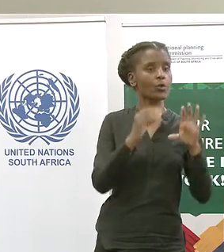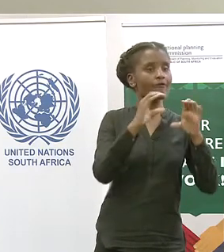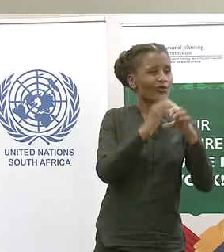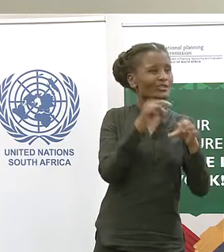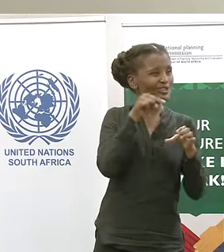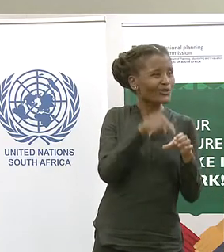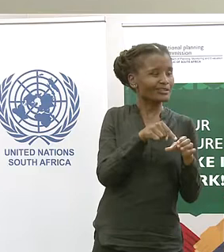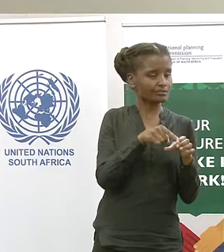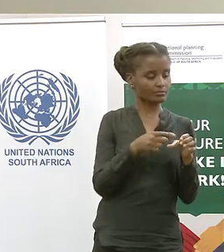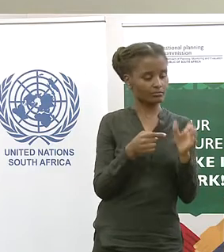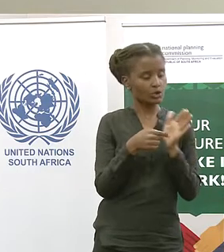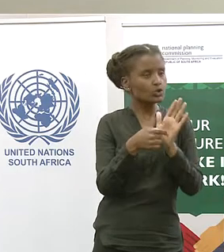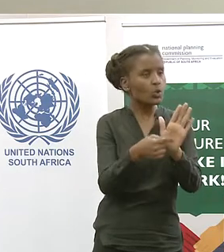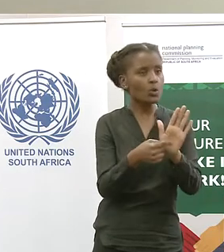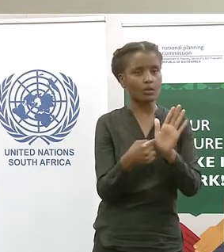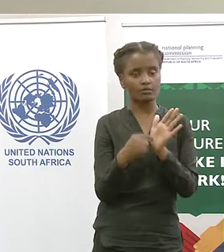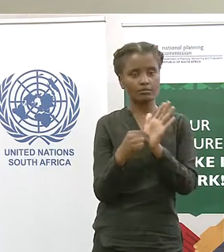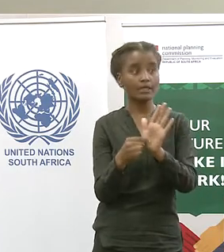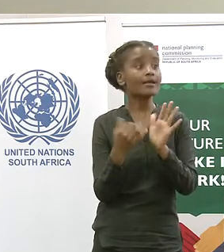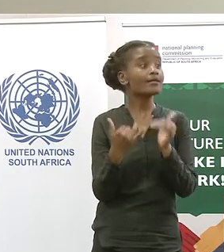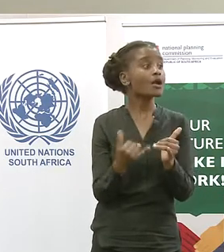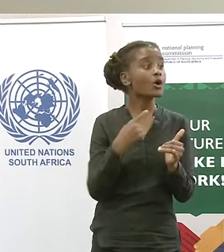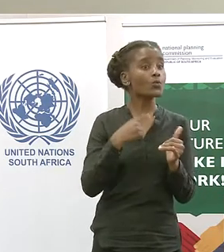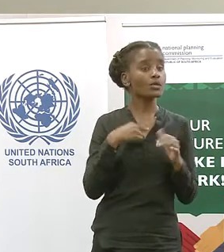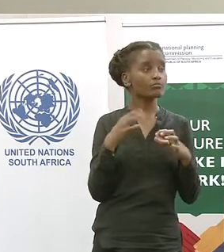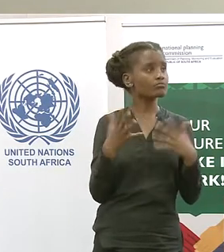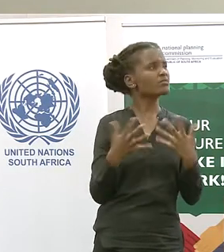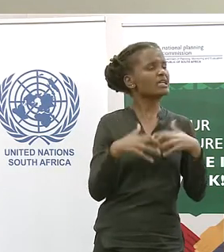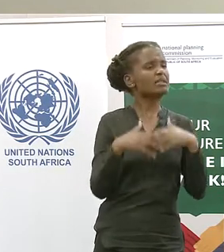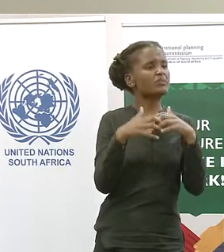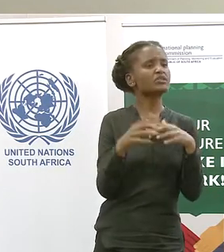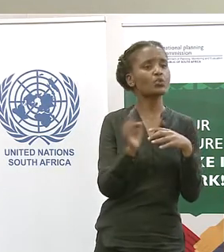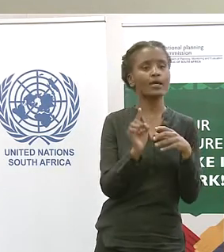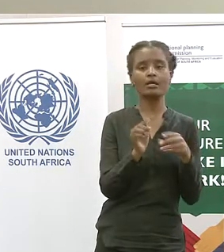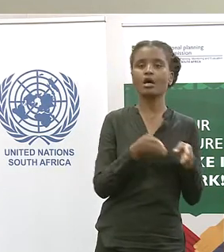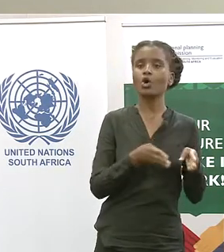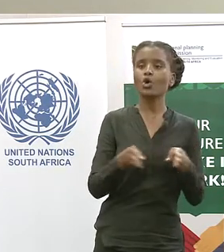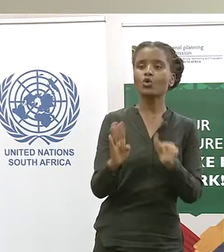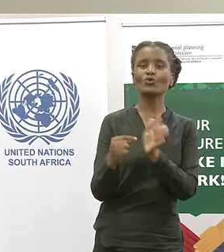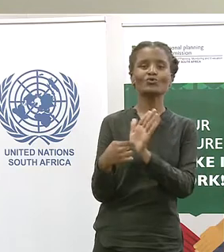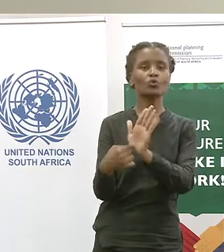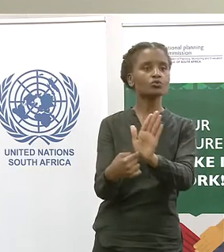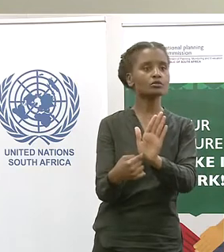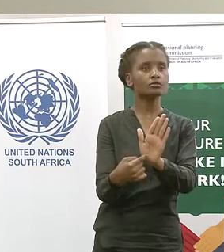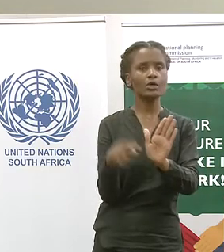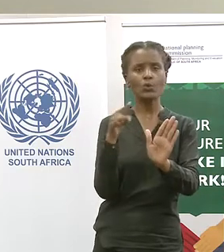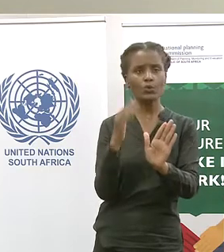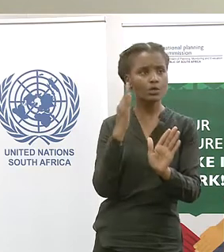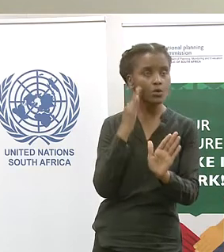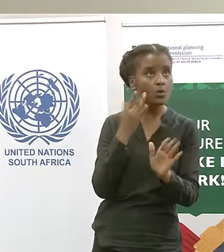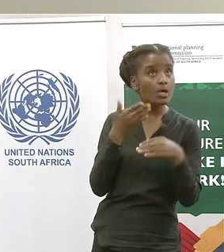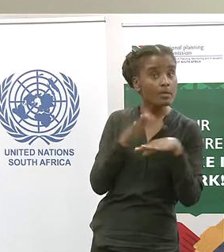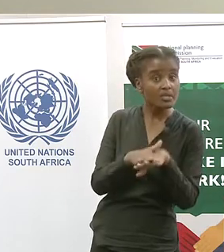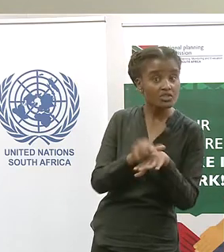indicators, and we'll be doing roadshows where we're looking at how far are you in terms of implementation. But it